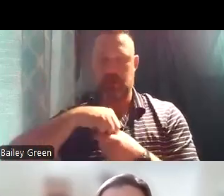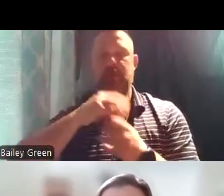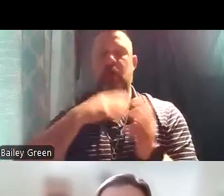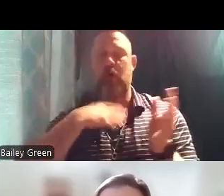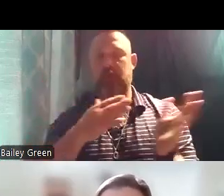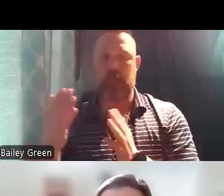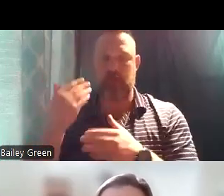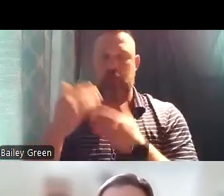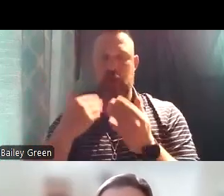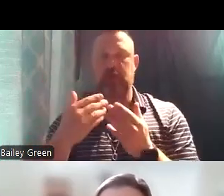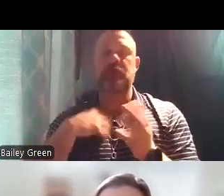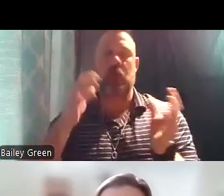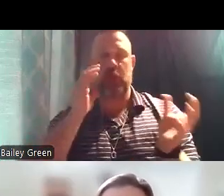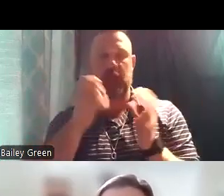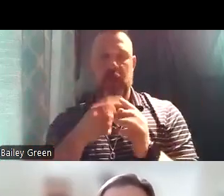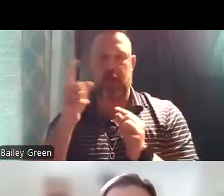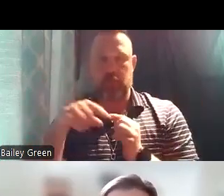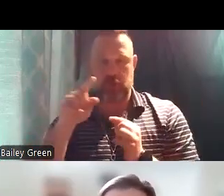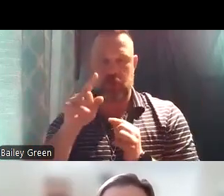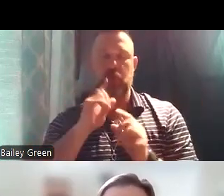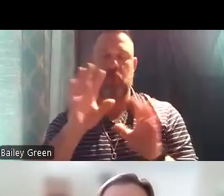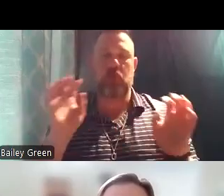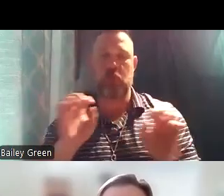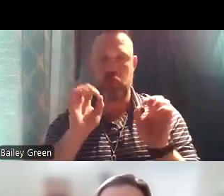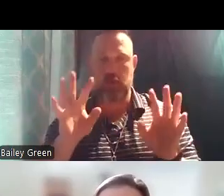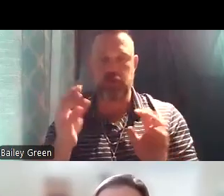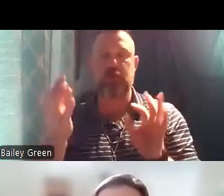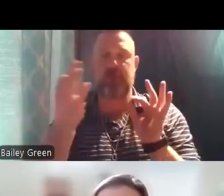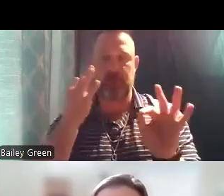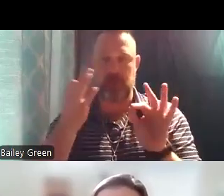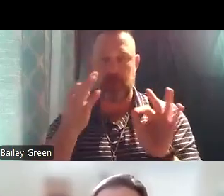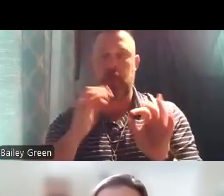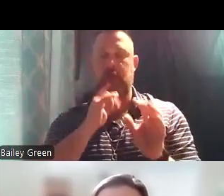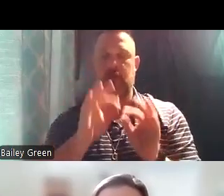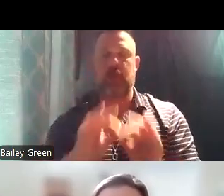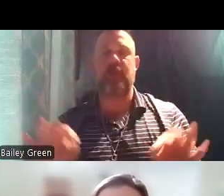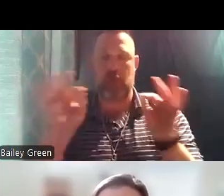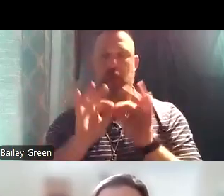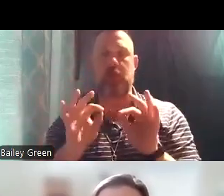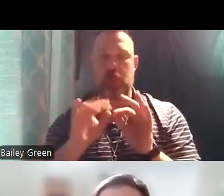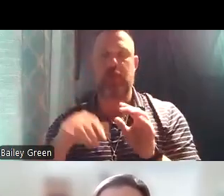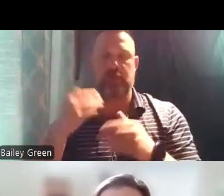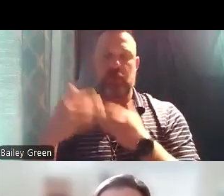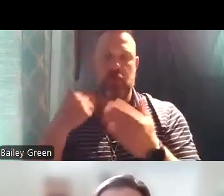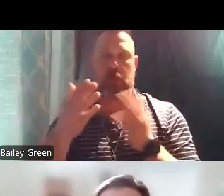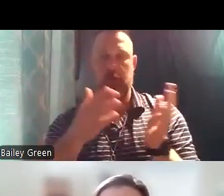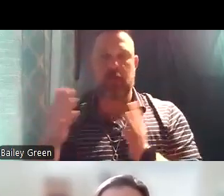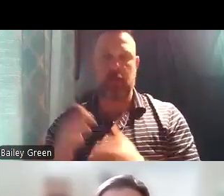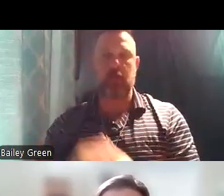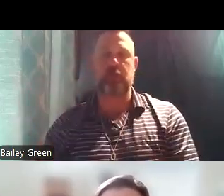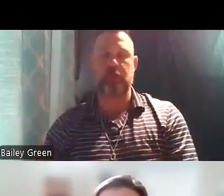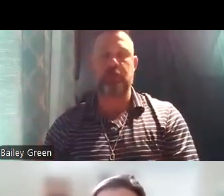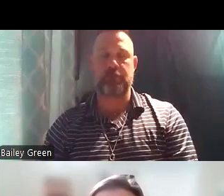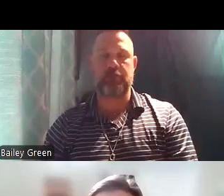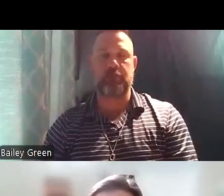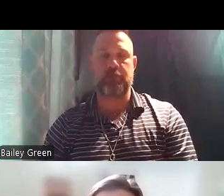time to hear from all of you because I think your questions and insight will be really valuable in this ongoing planning effort. Next